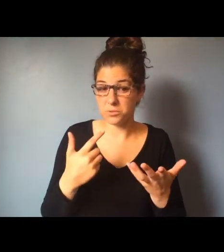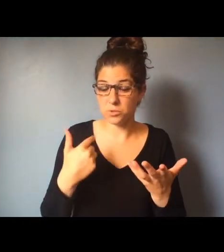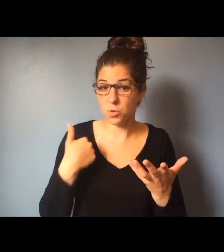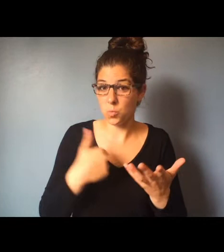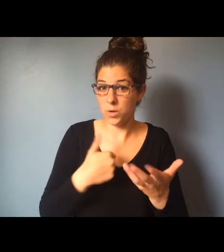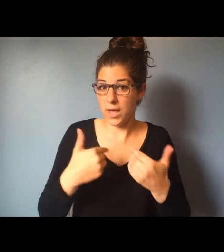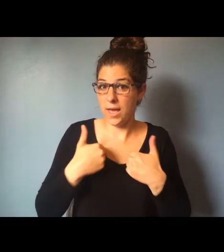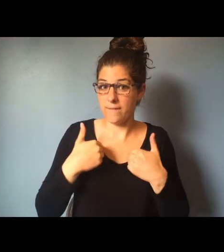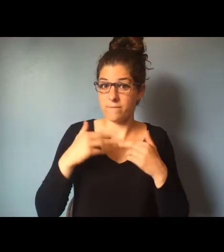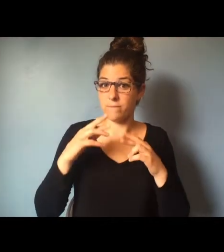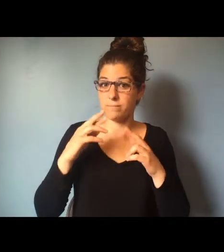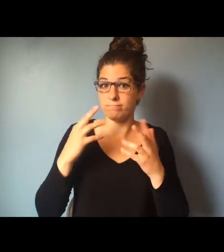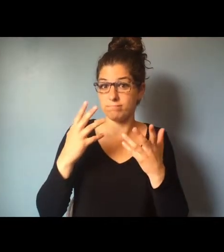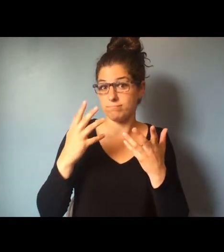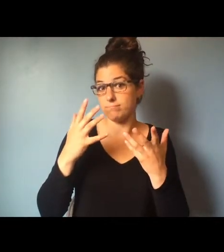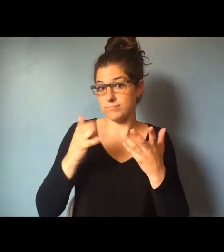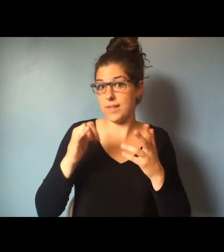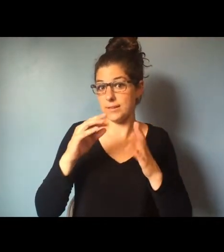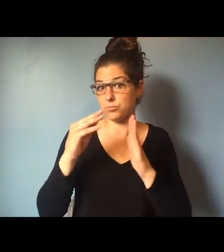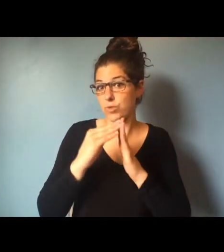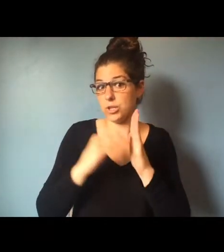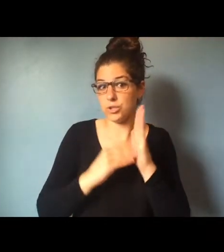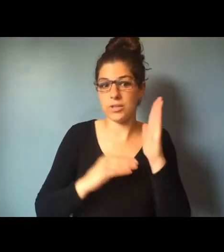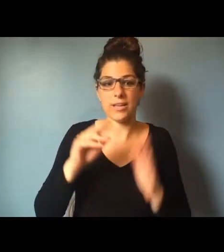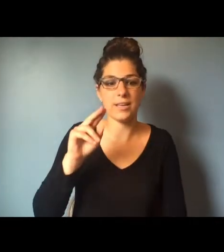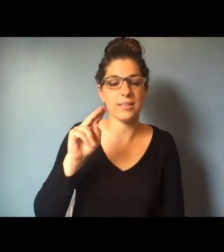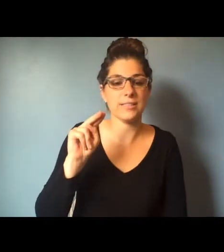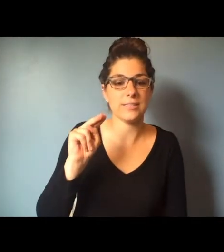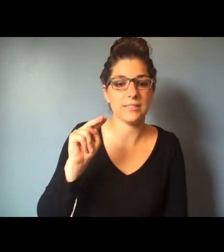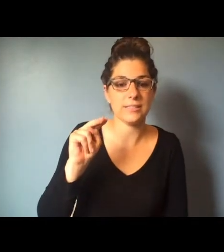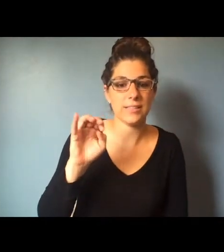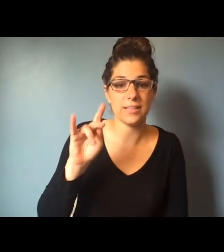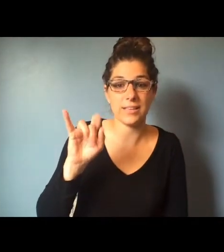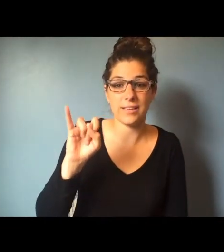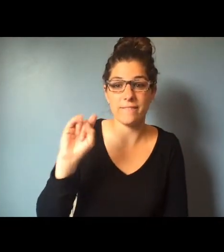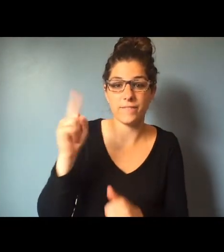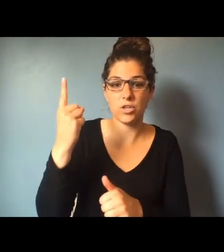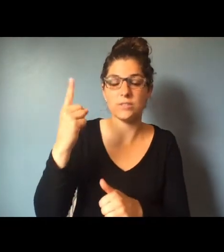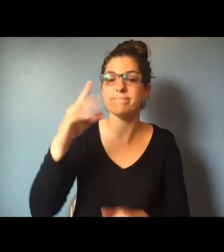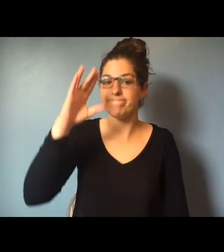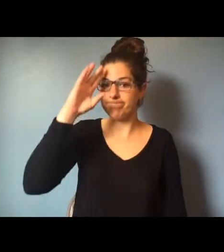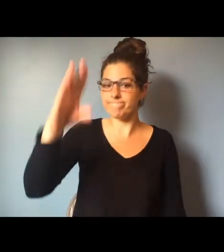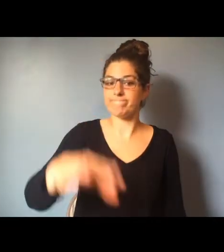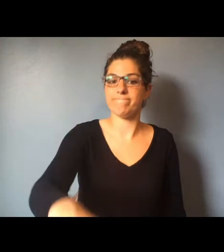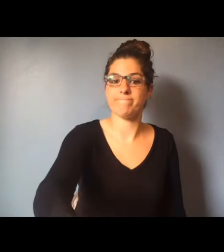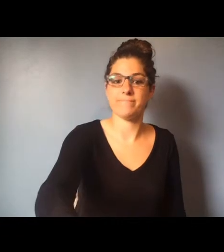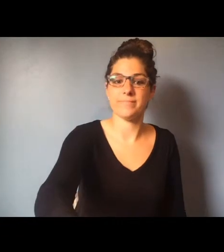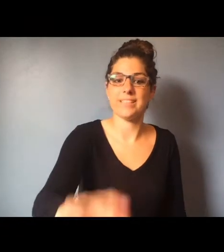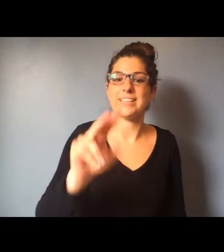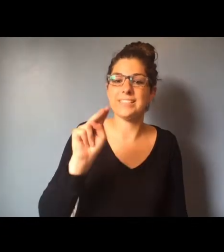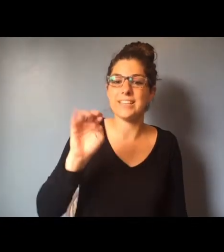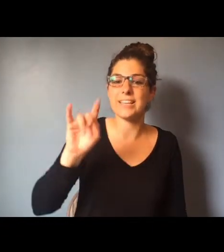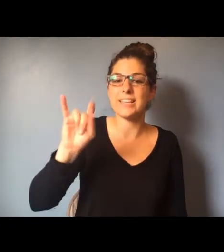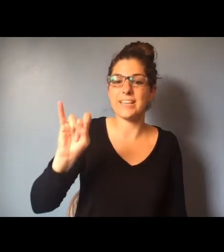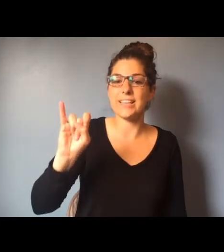have that on record? Nikki, can you go first for us? Nikki Nieves. Great, thank you.